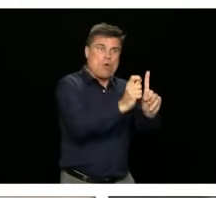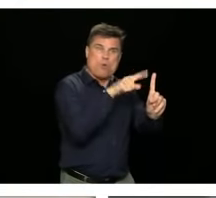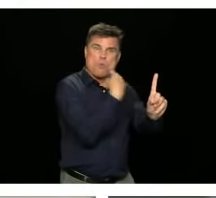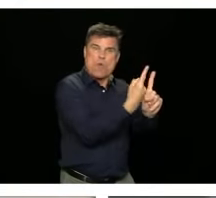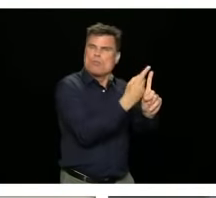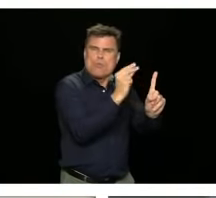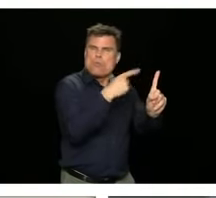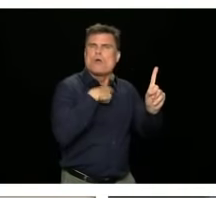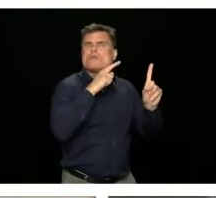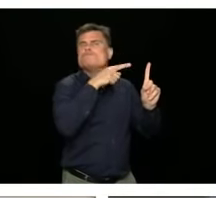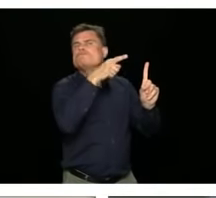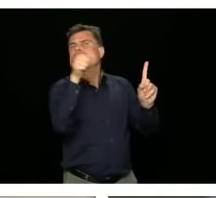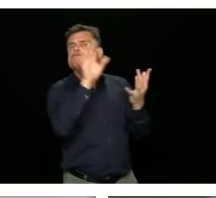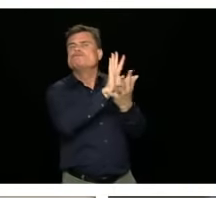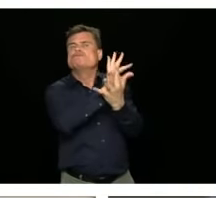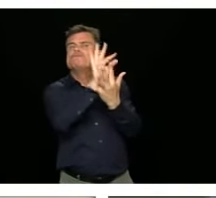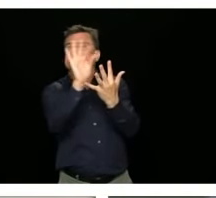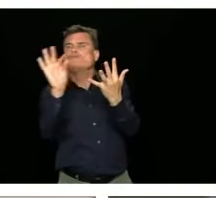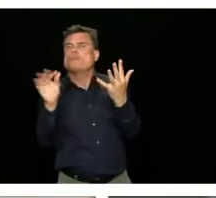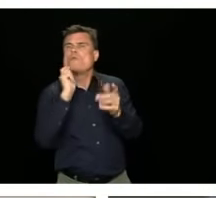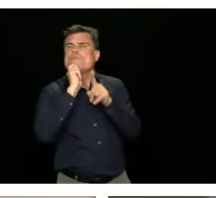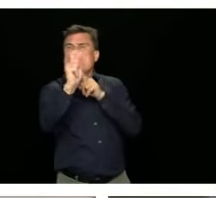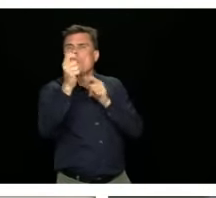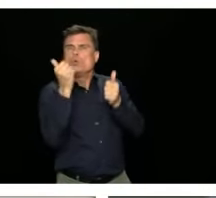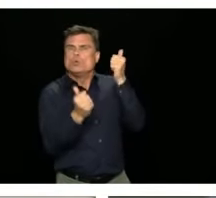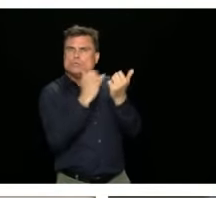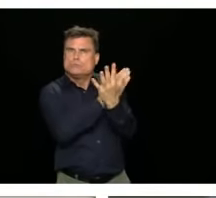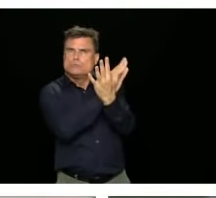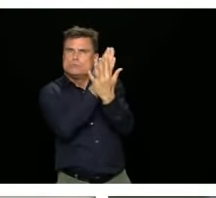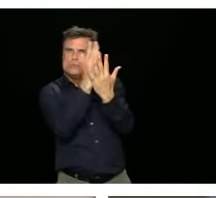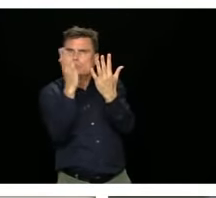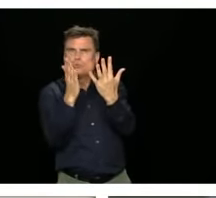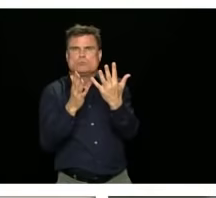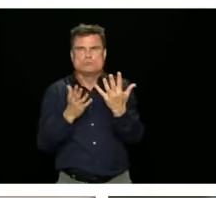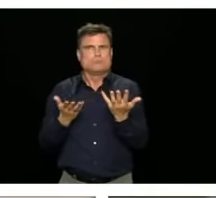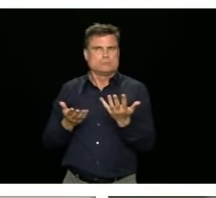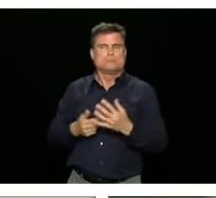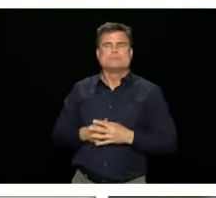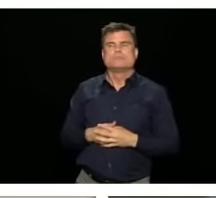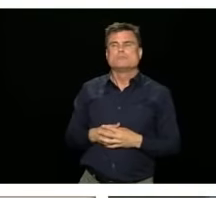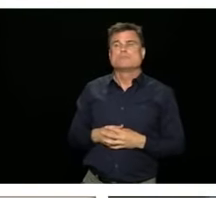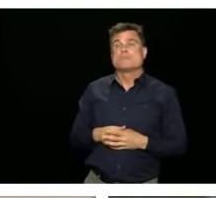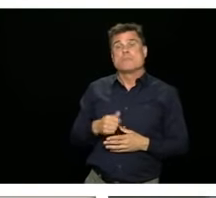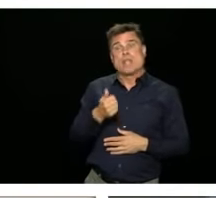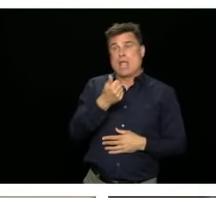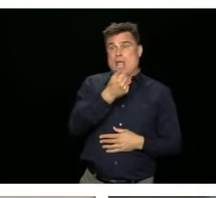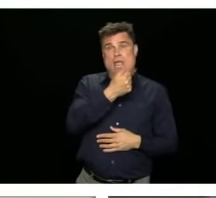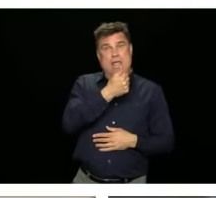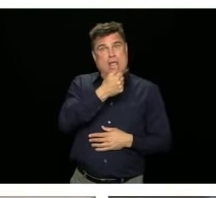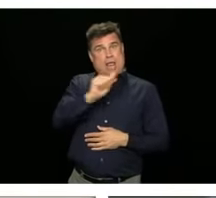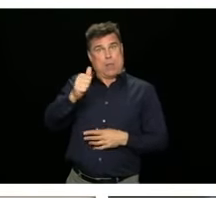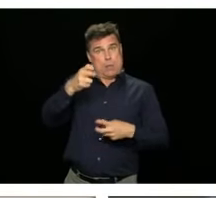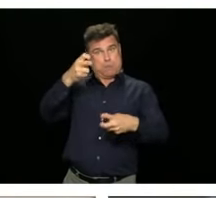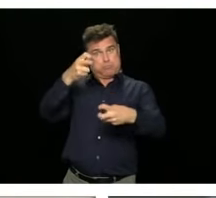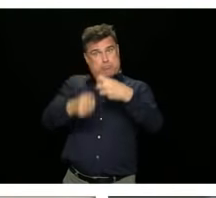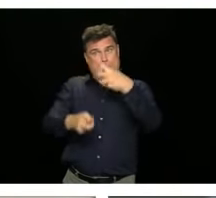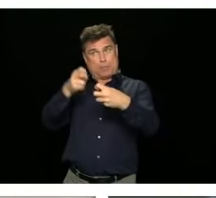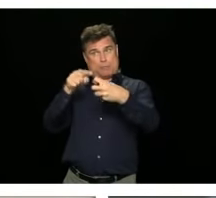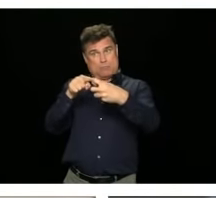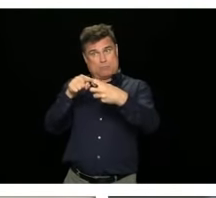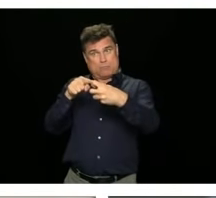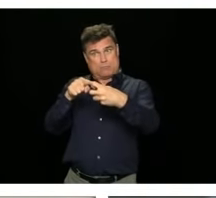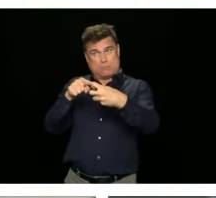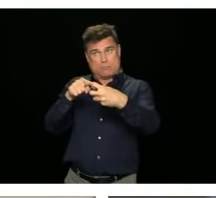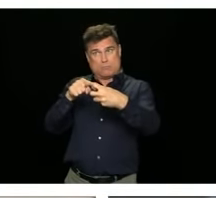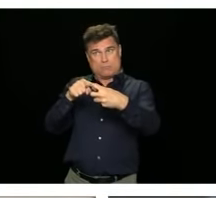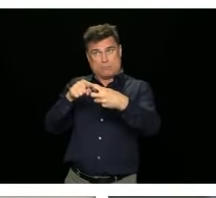be criminalized. And the way as well that racism is defined by the police, and it tends to be, you know, it has